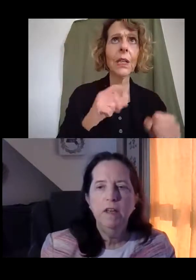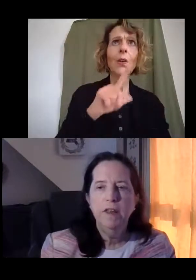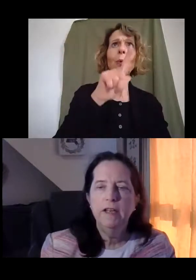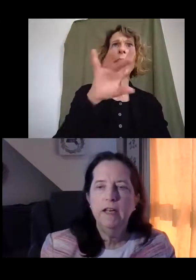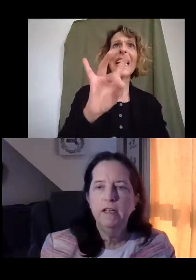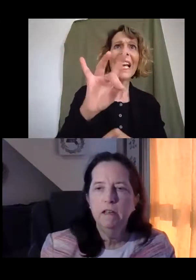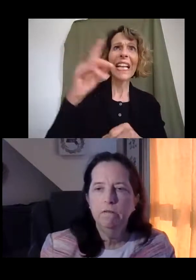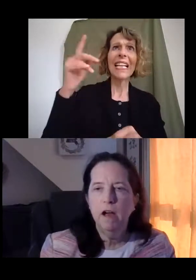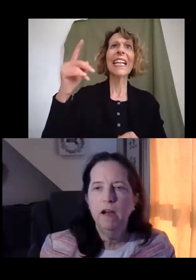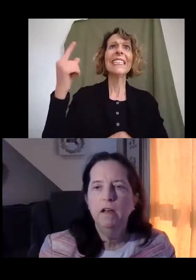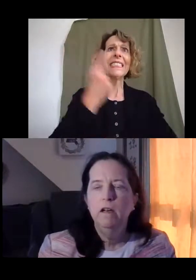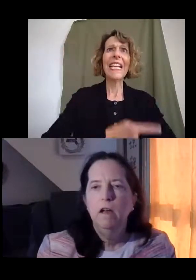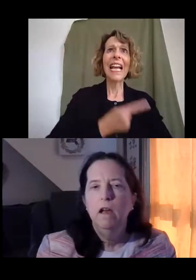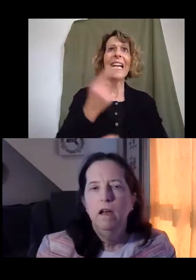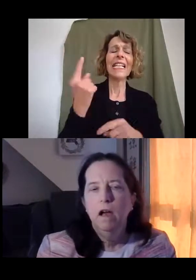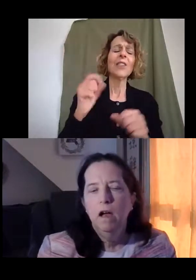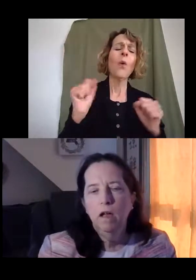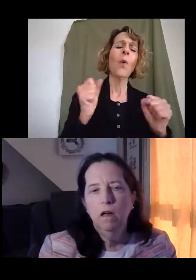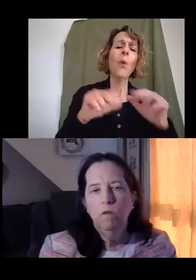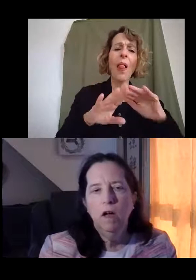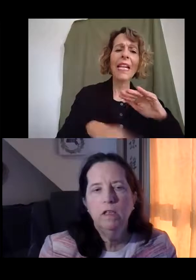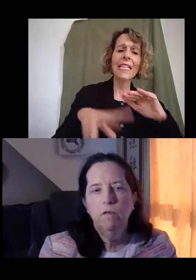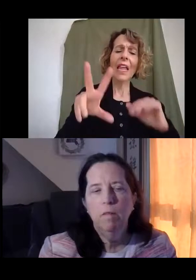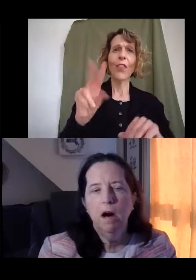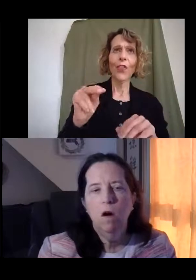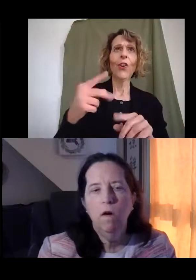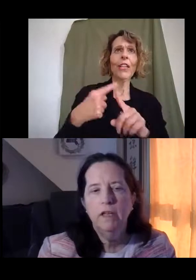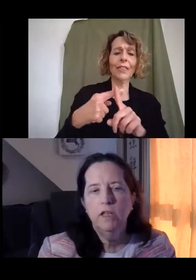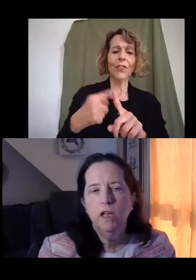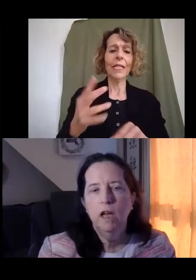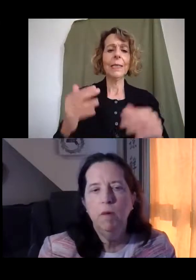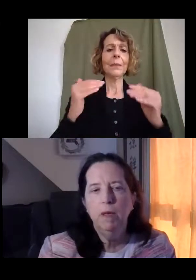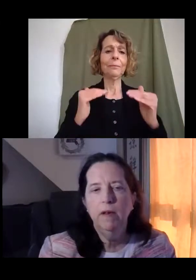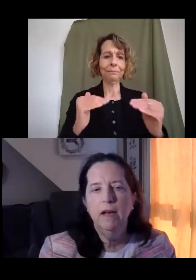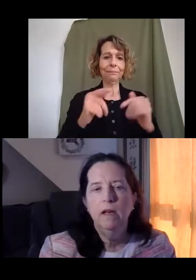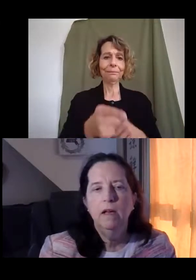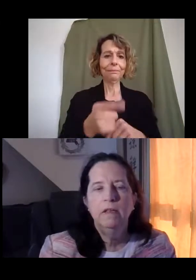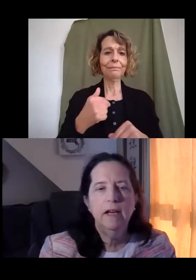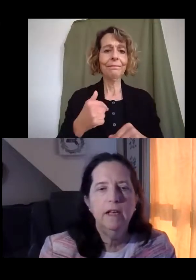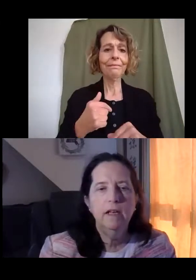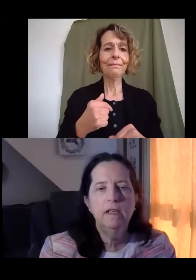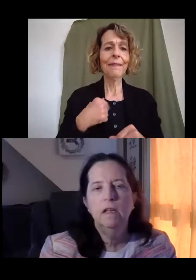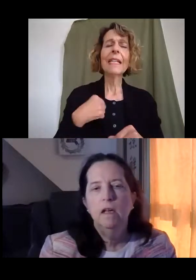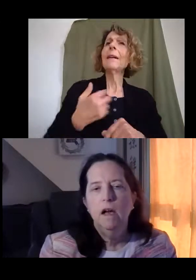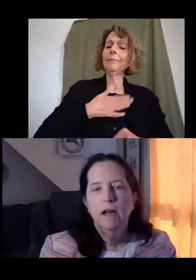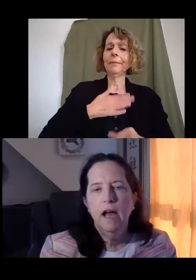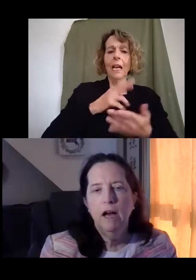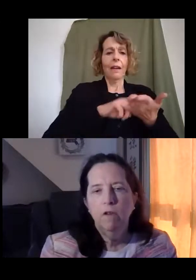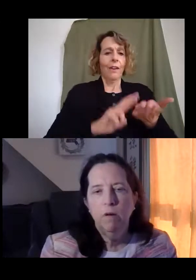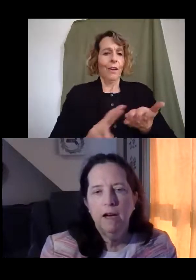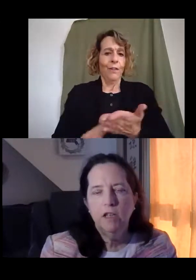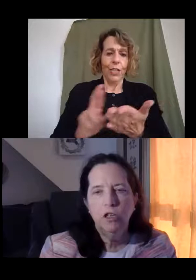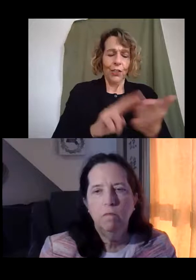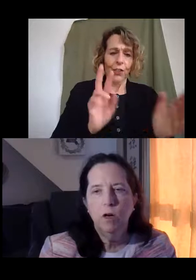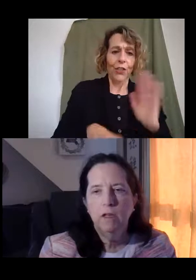One of the things I did find was from our orientation and mobility techniques a guide